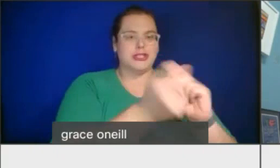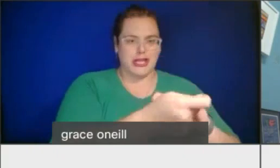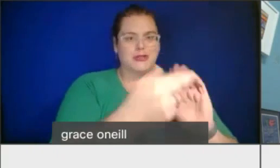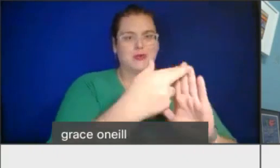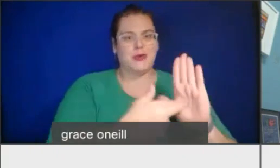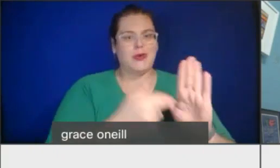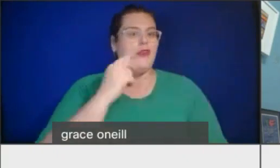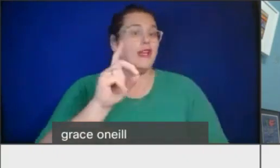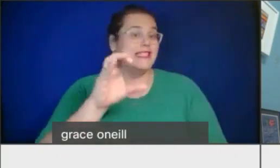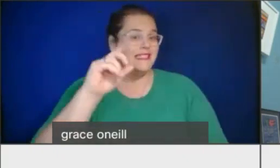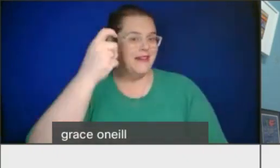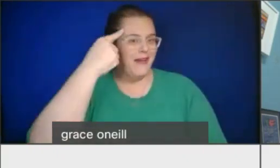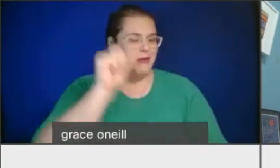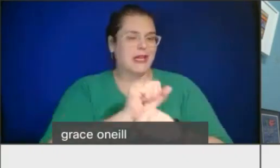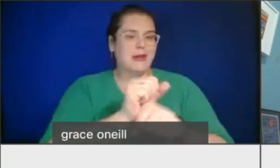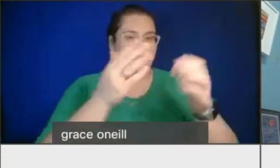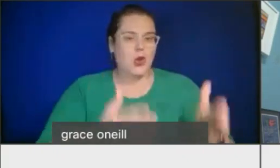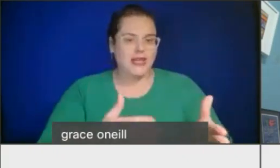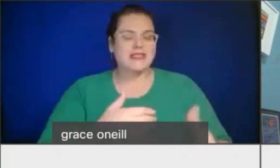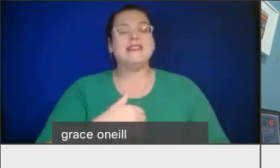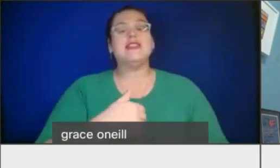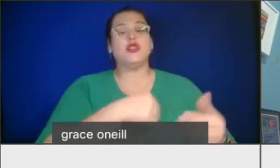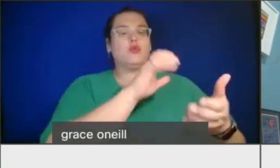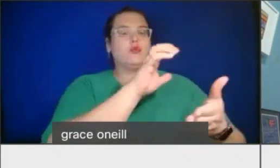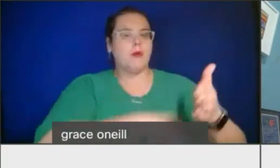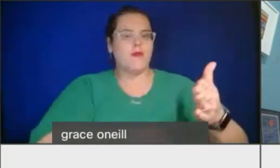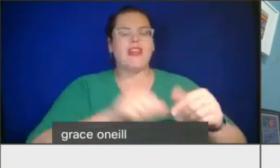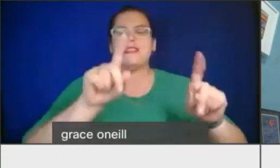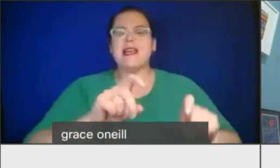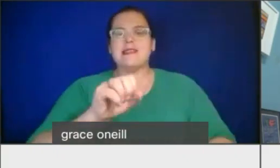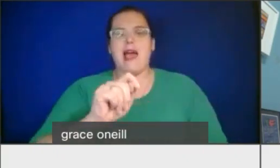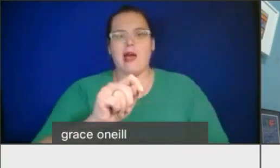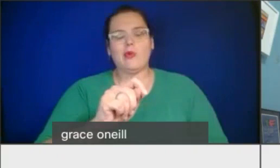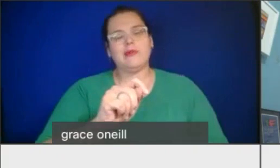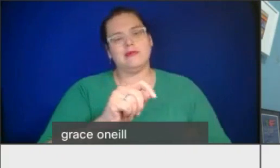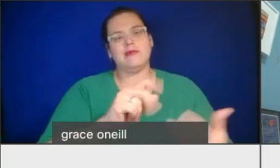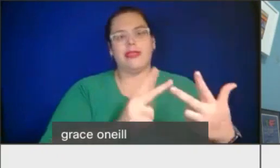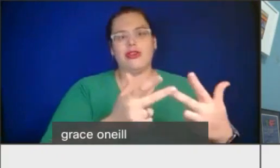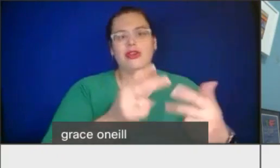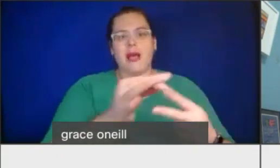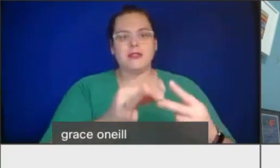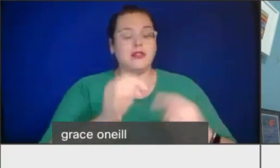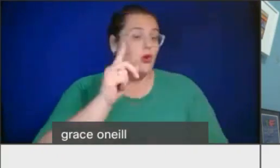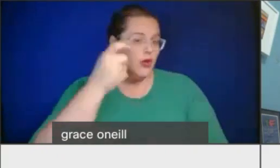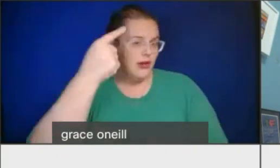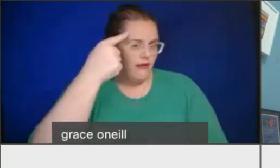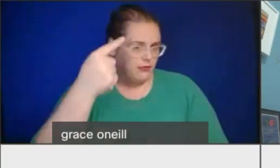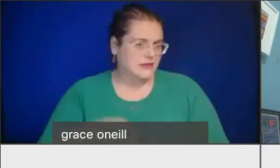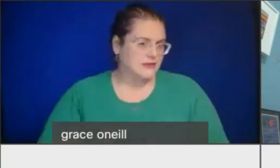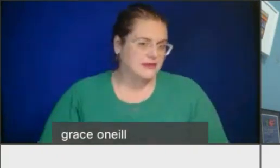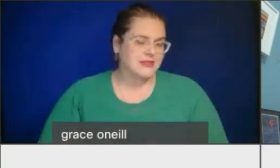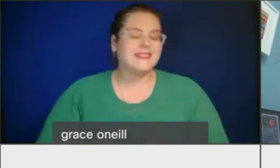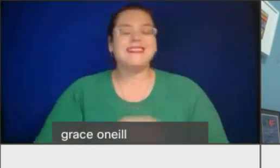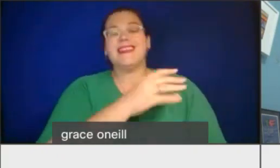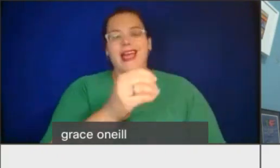to eliminate the test out option for DC government employees and to require that DC government